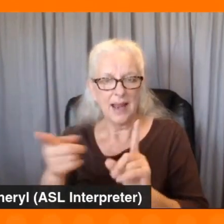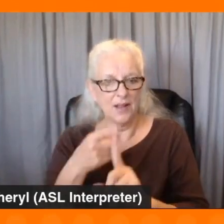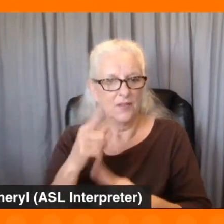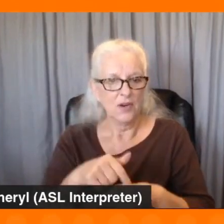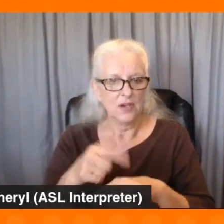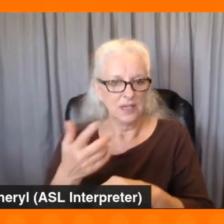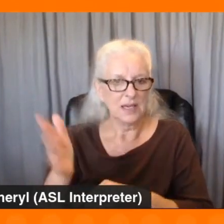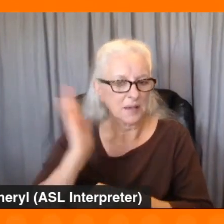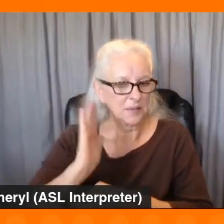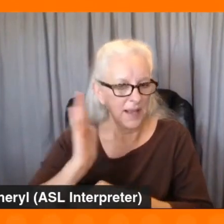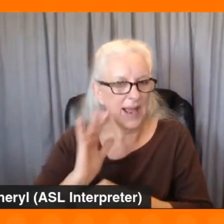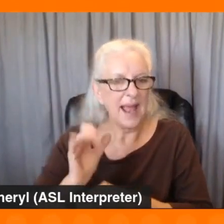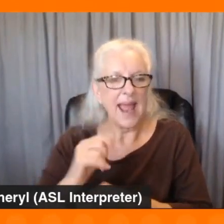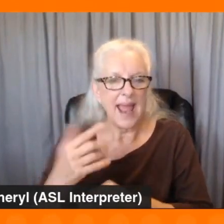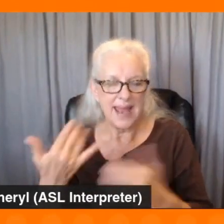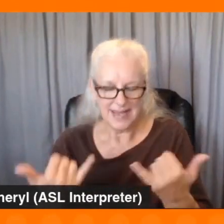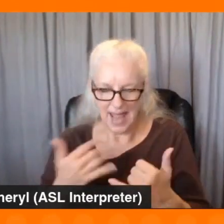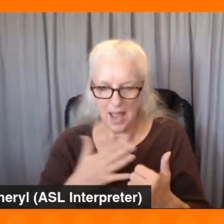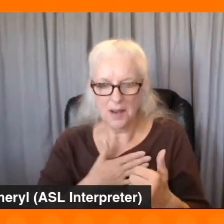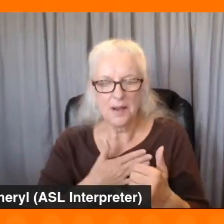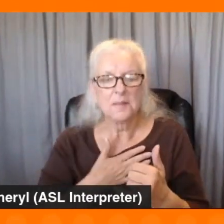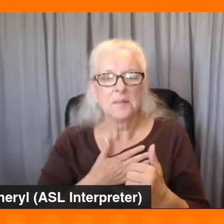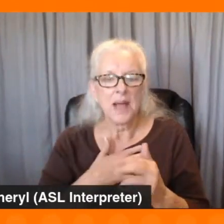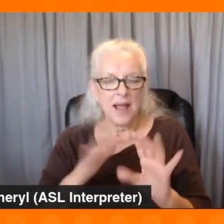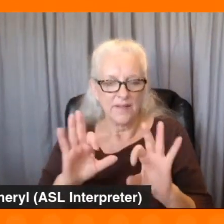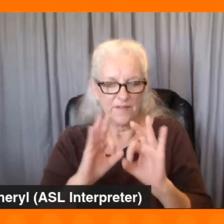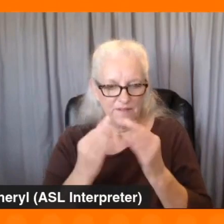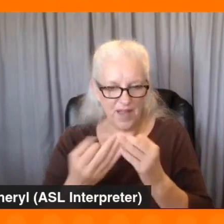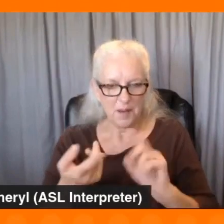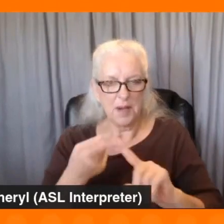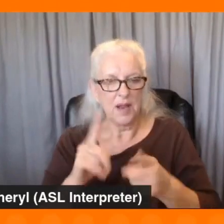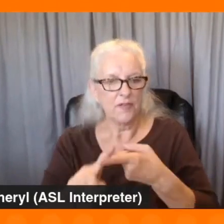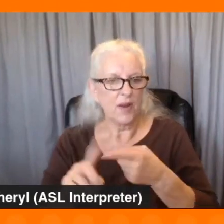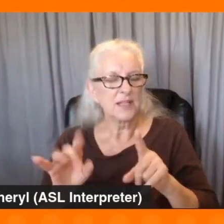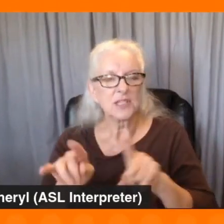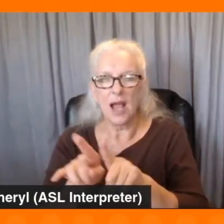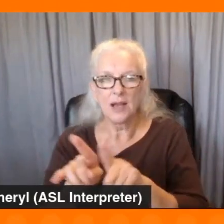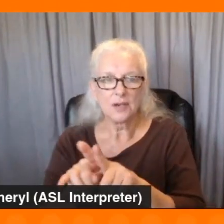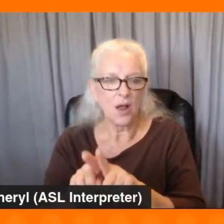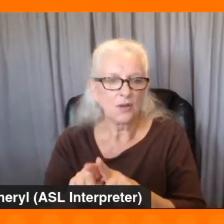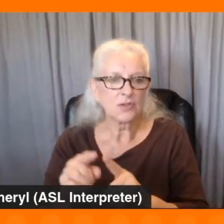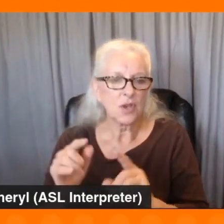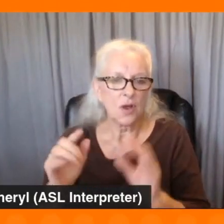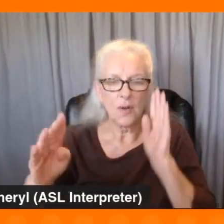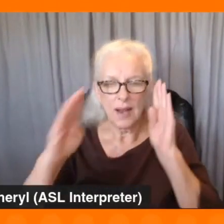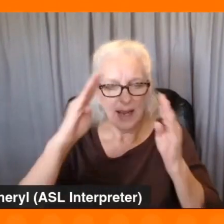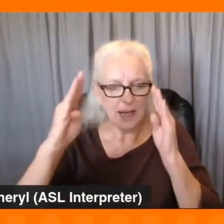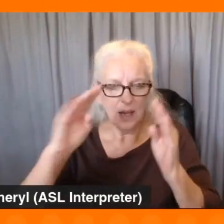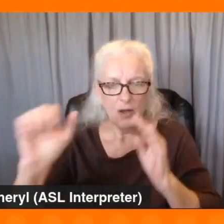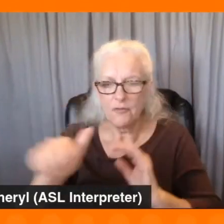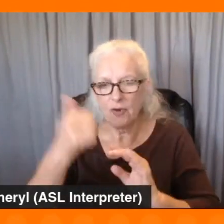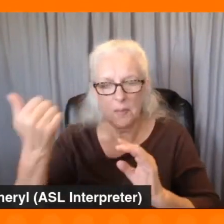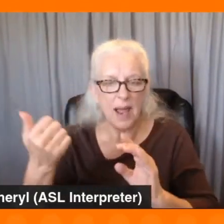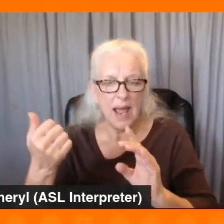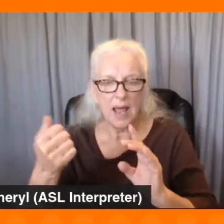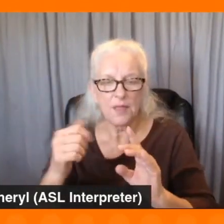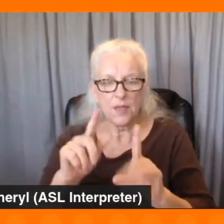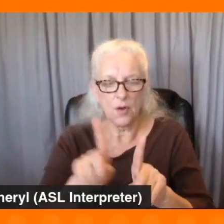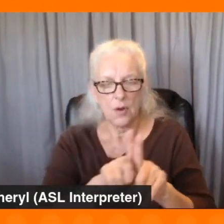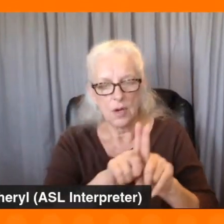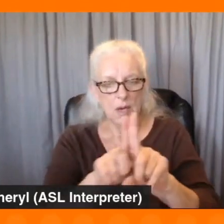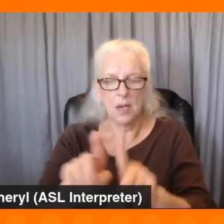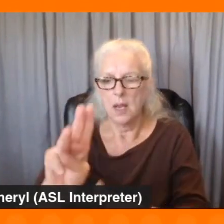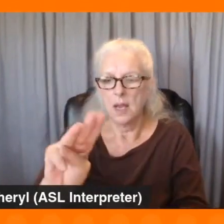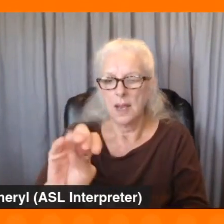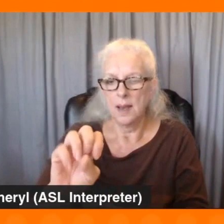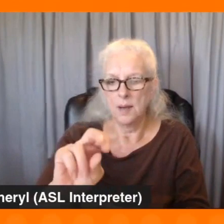I continue to call my family and friends. Major shout out to some really instrumental mentors of mine, Shayna Glass and Lily Mora, who are